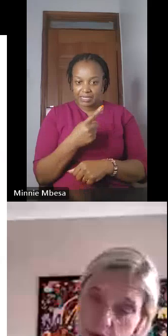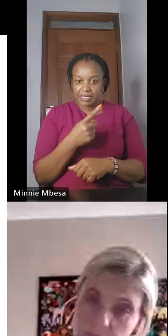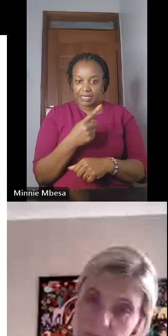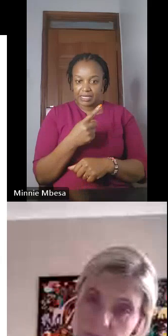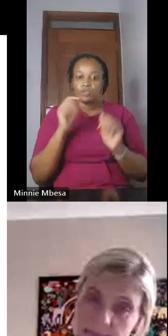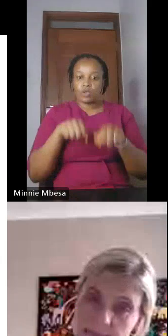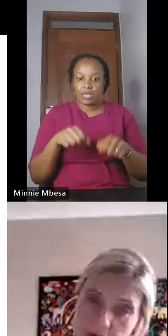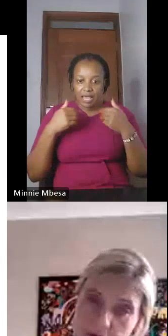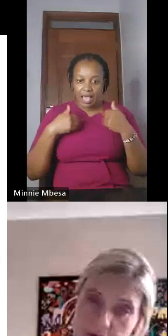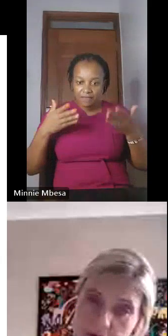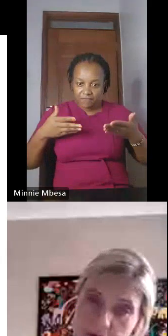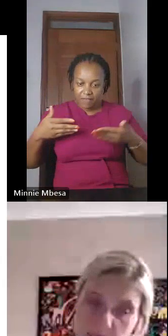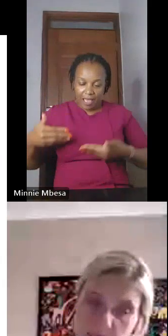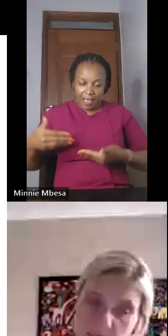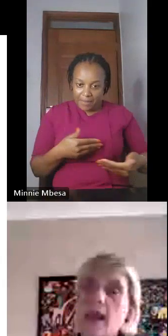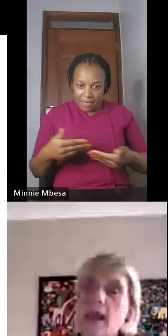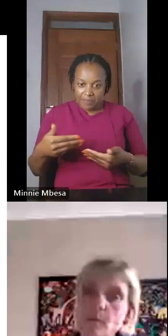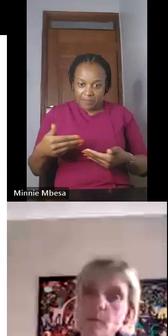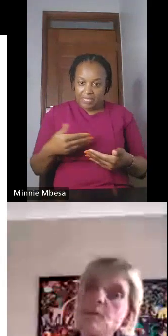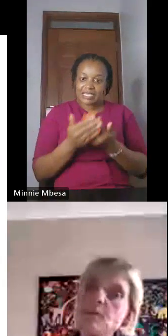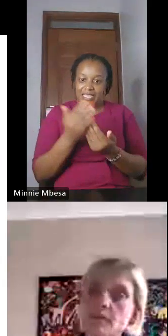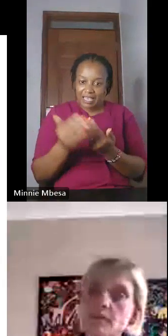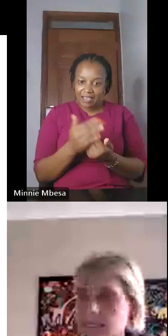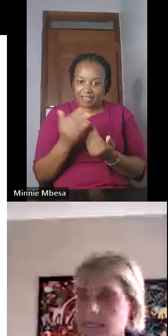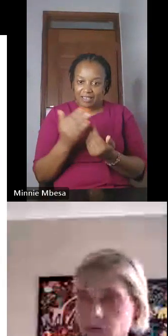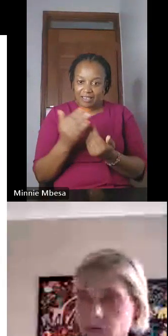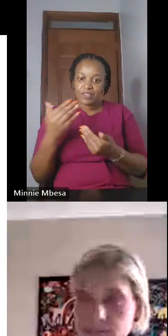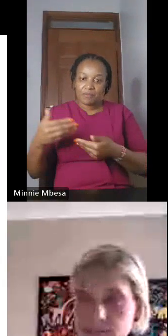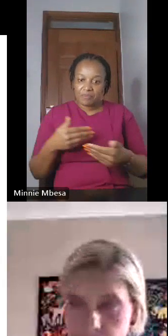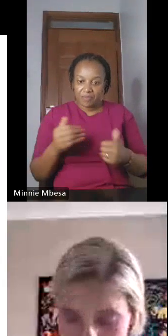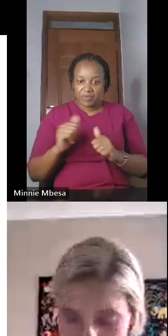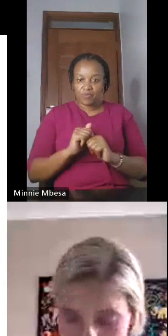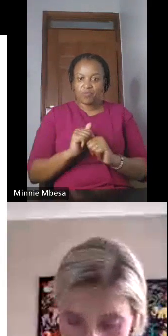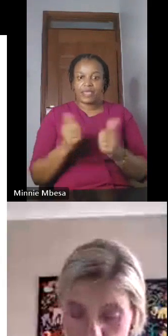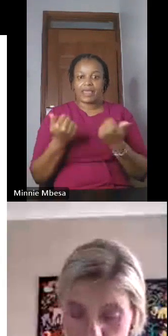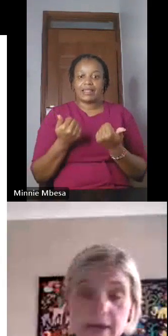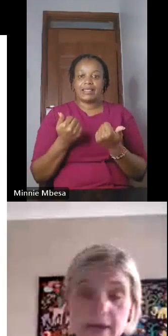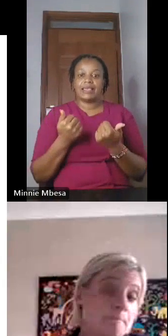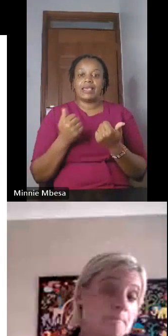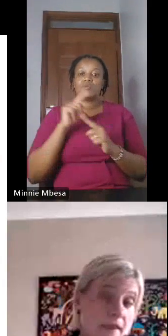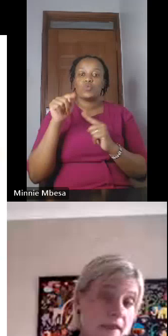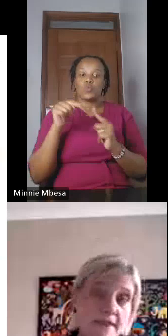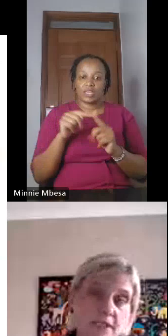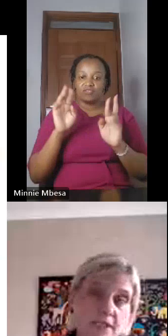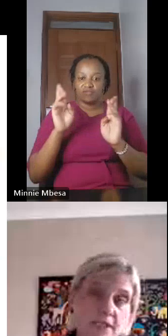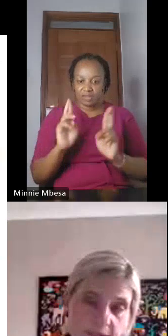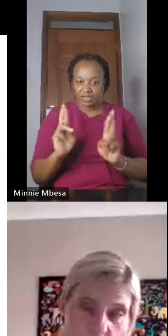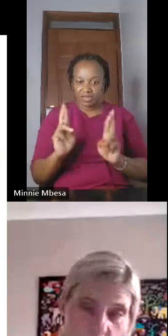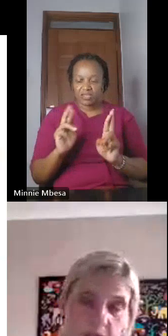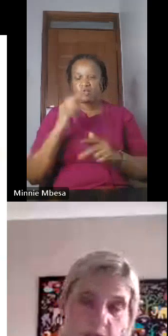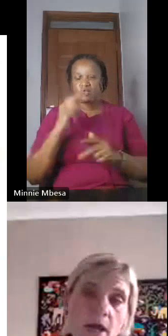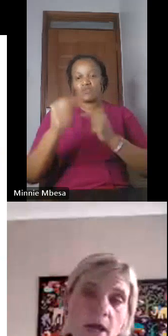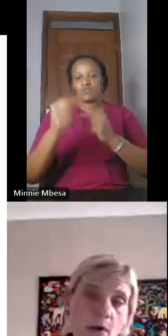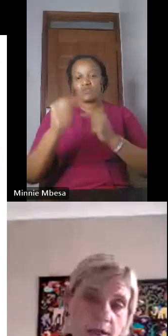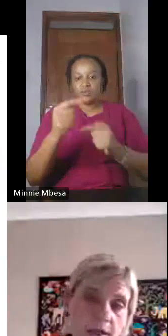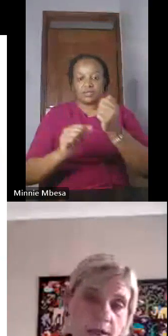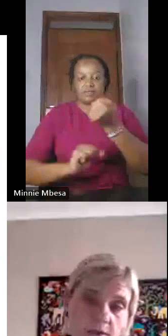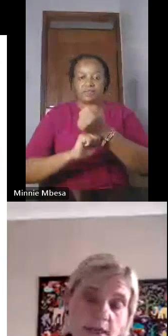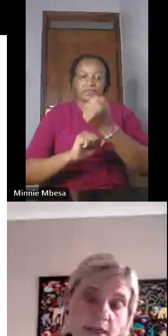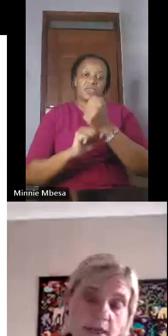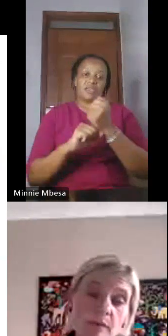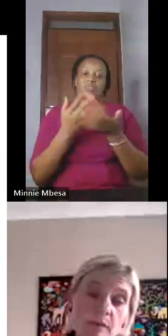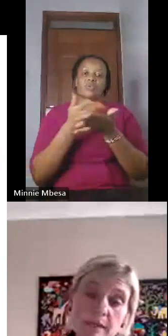baby at home in a safe environment. And when you are ready, you will take up the scholarship. These are just examples.